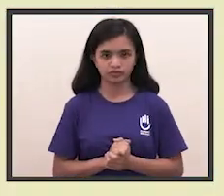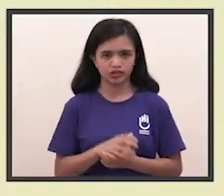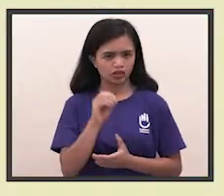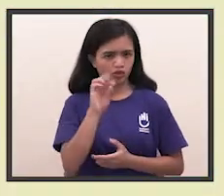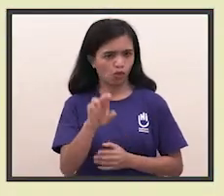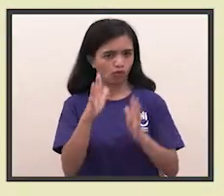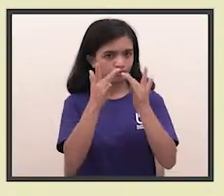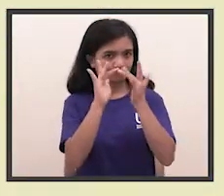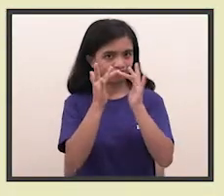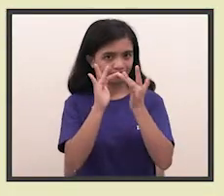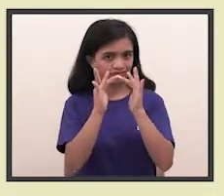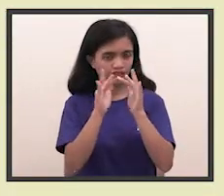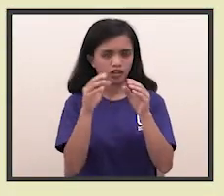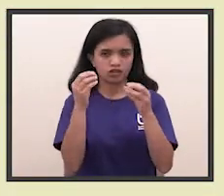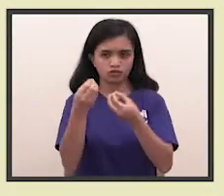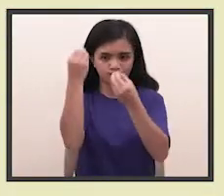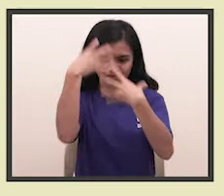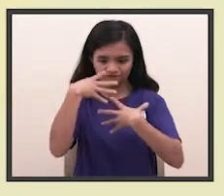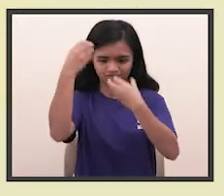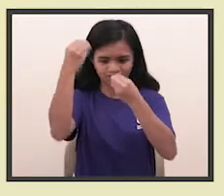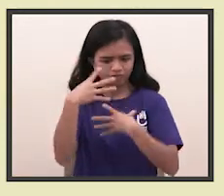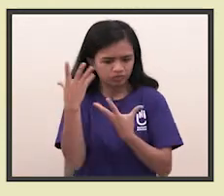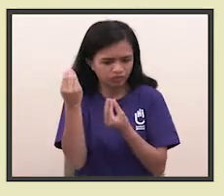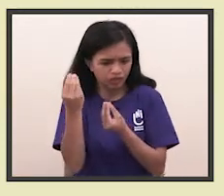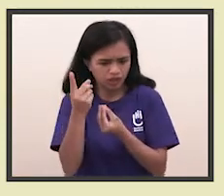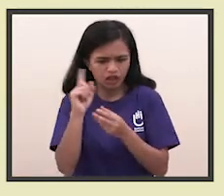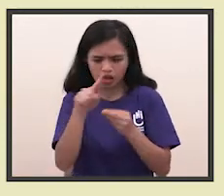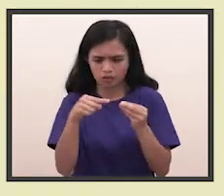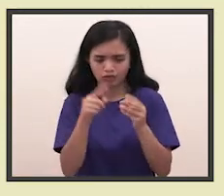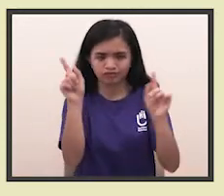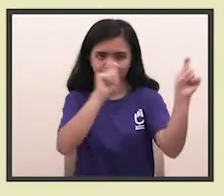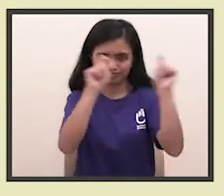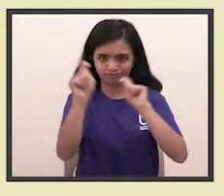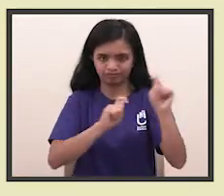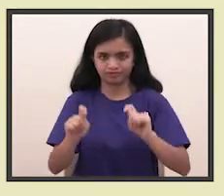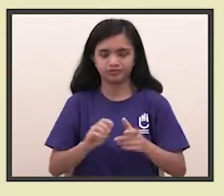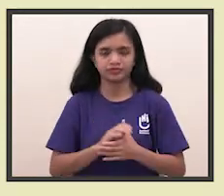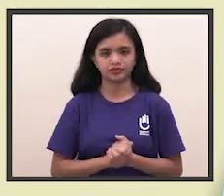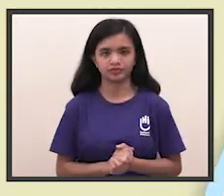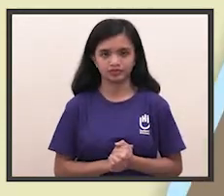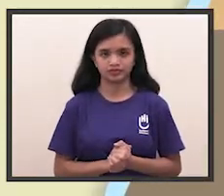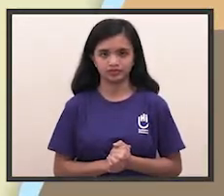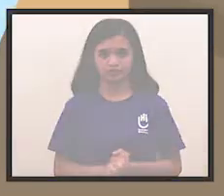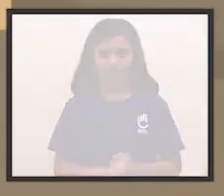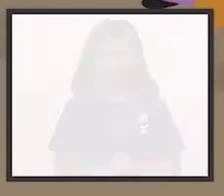or online to get updates on the incoming typhoon.